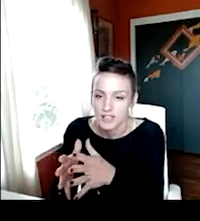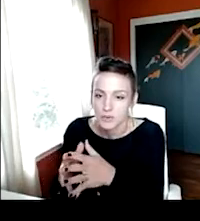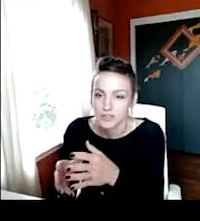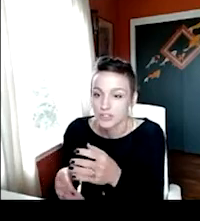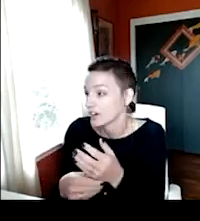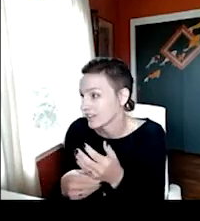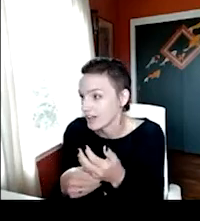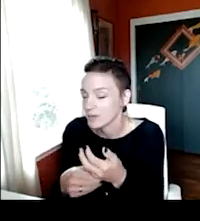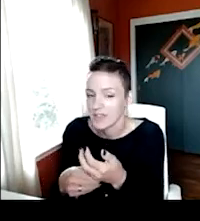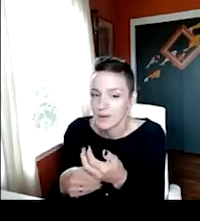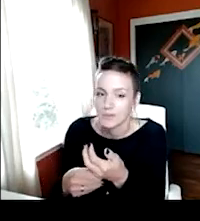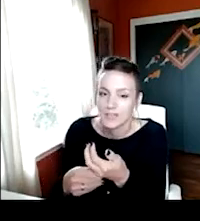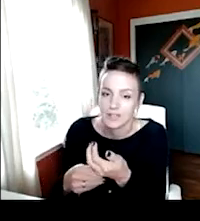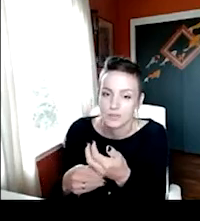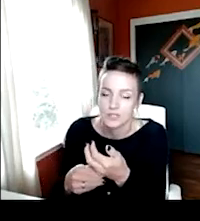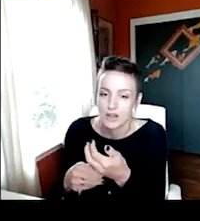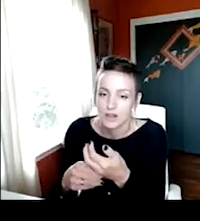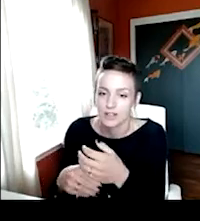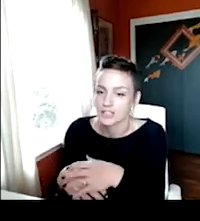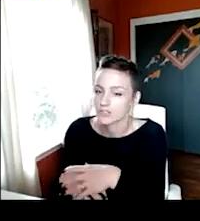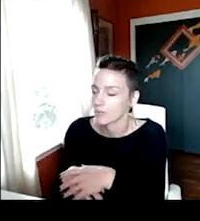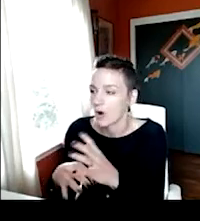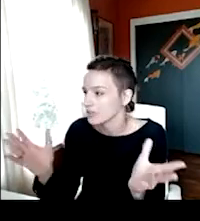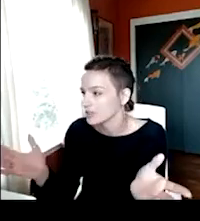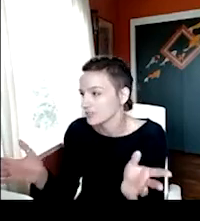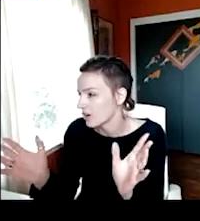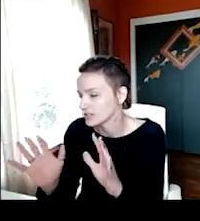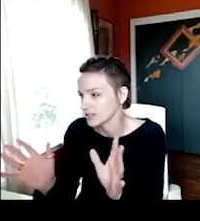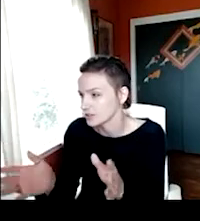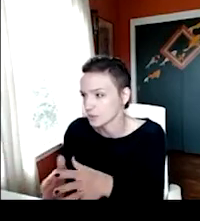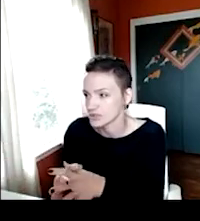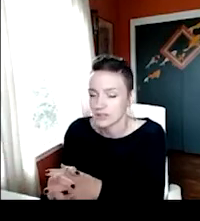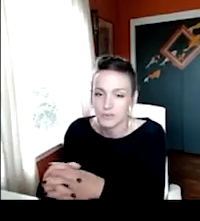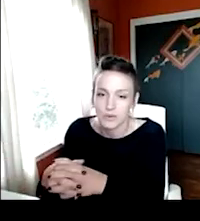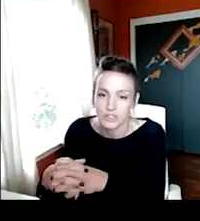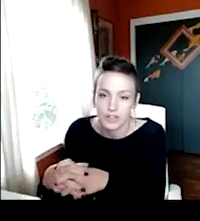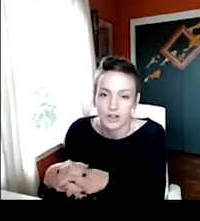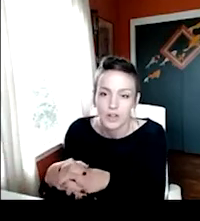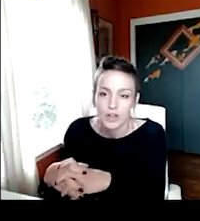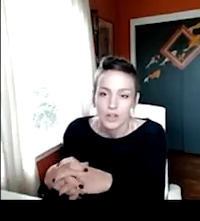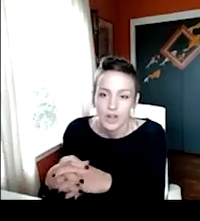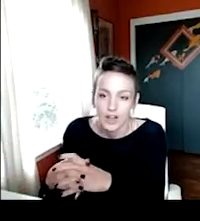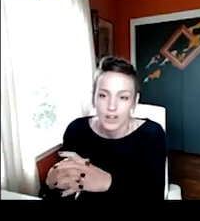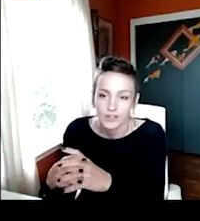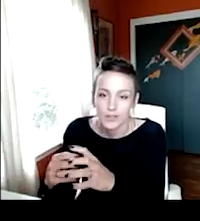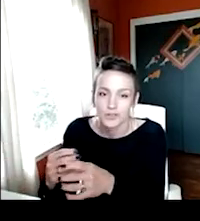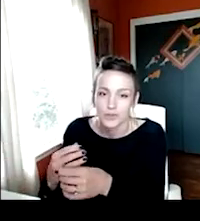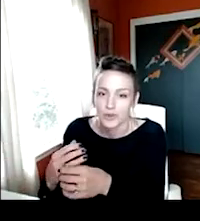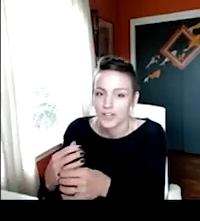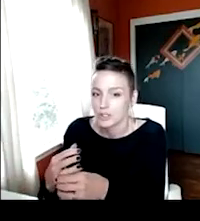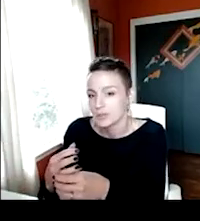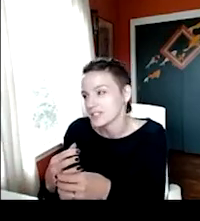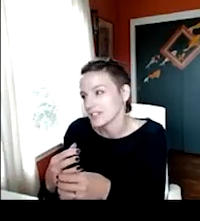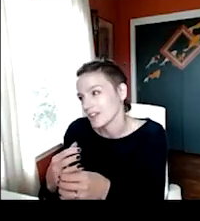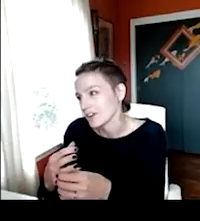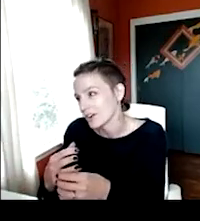tasked with sharing that with them, and it was kids from all these different schools. None of them know each other, and for those of you who have